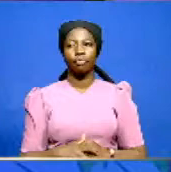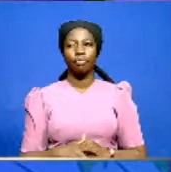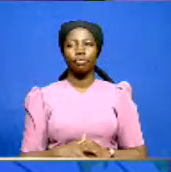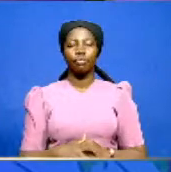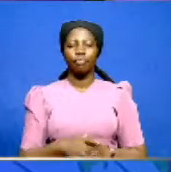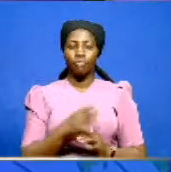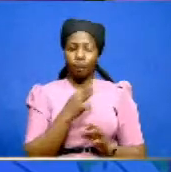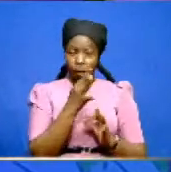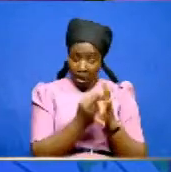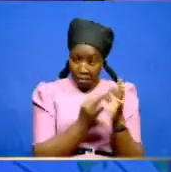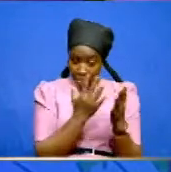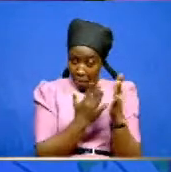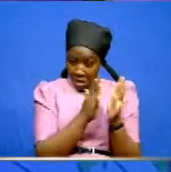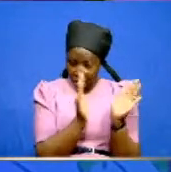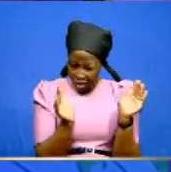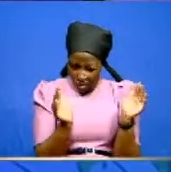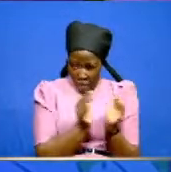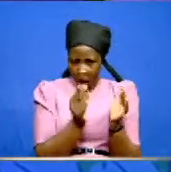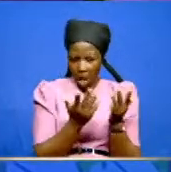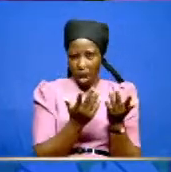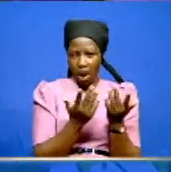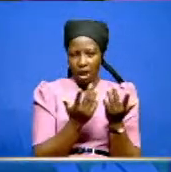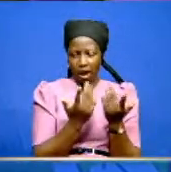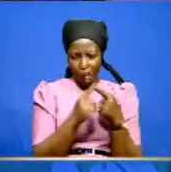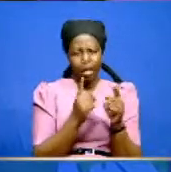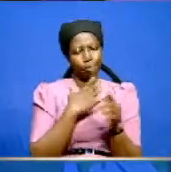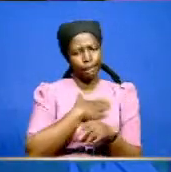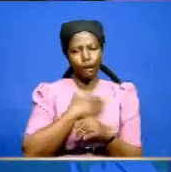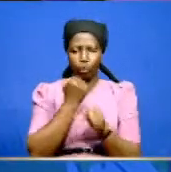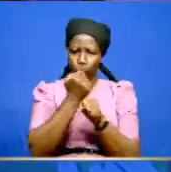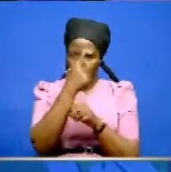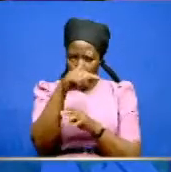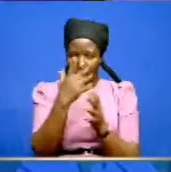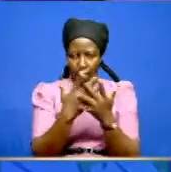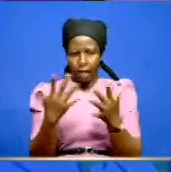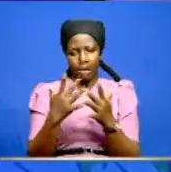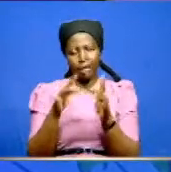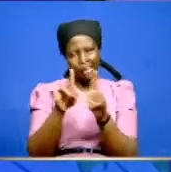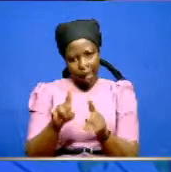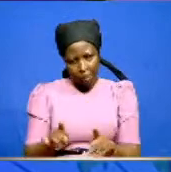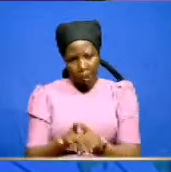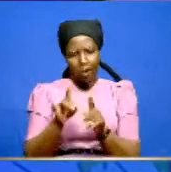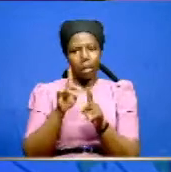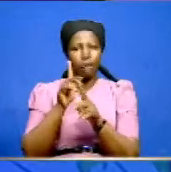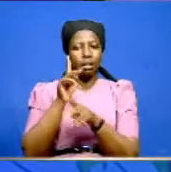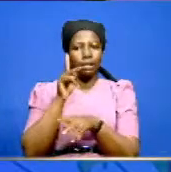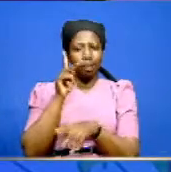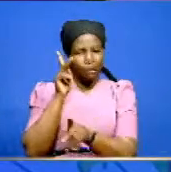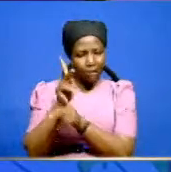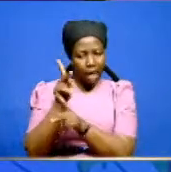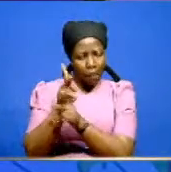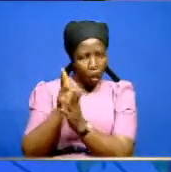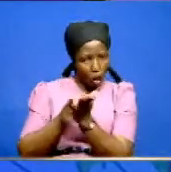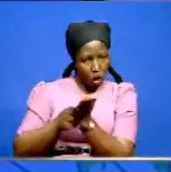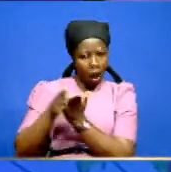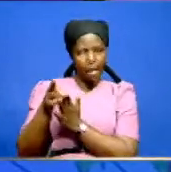However small it may appear, do the right thing and maintain your integrity.